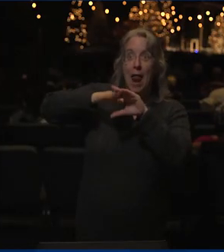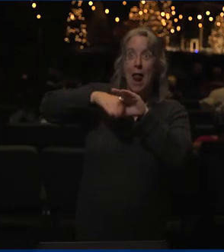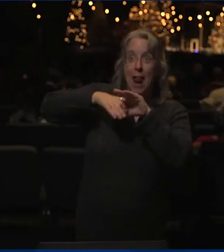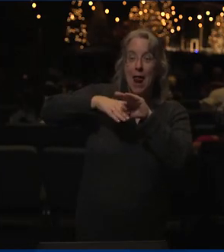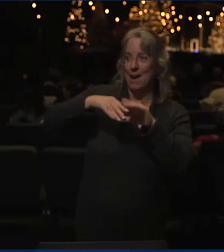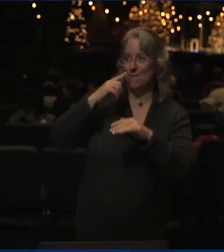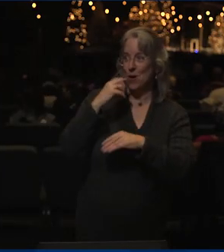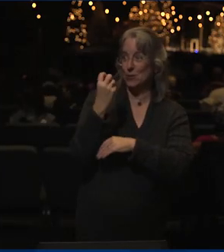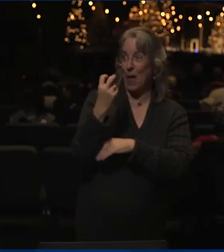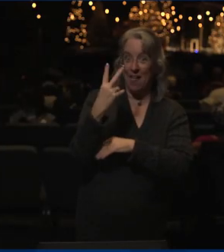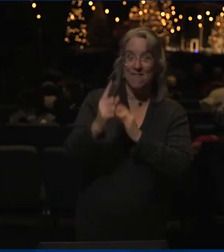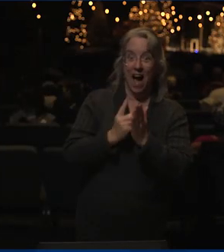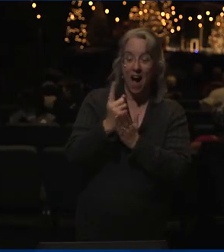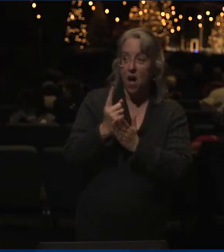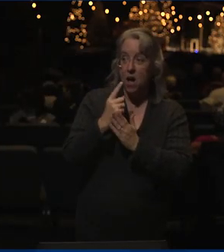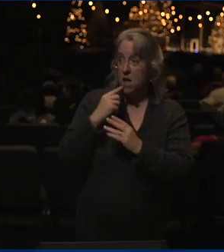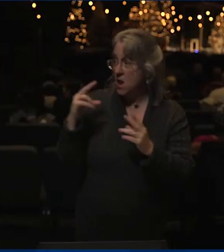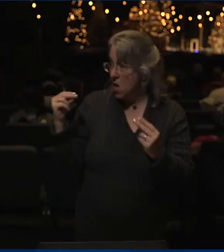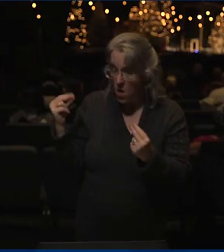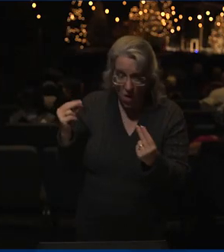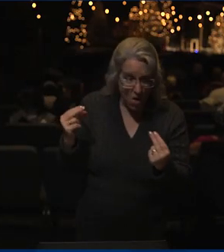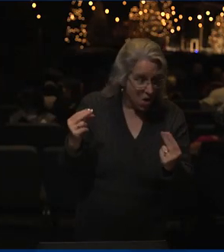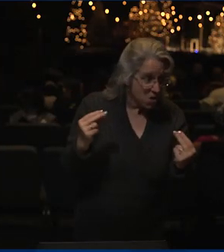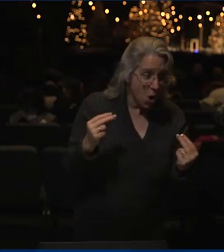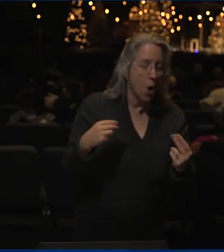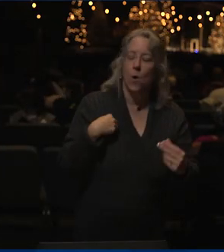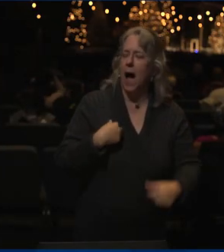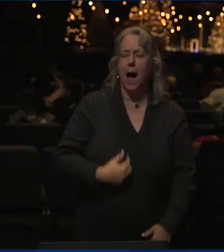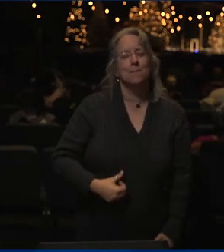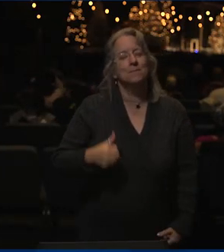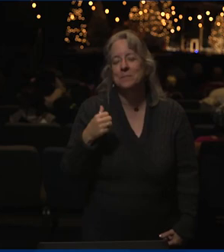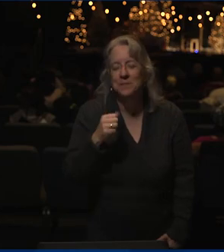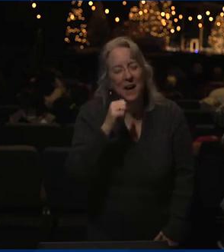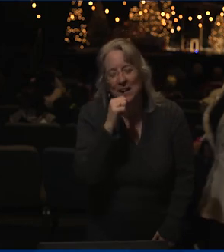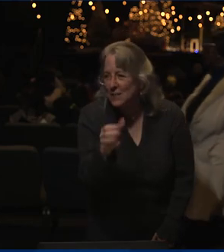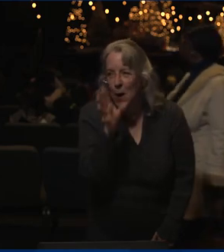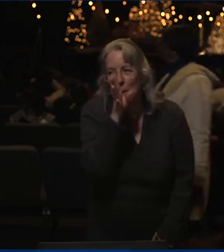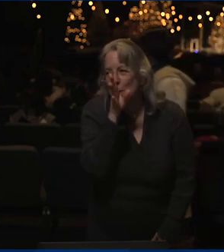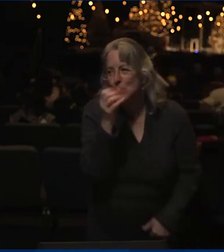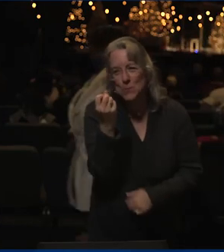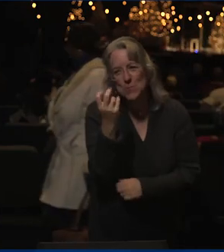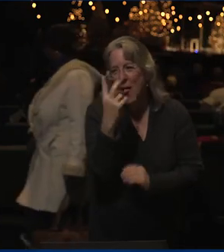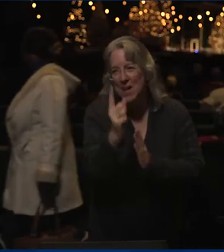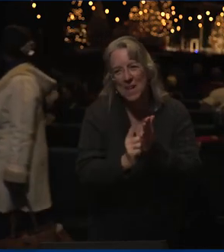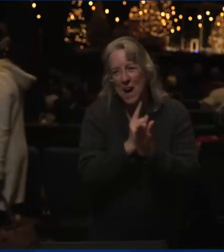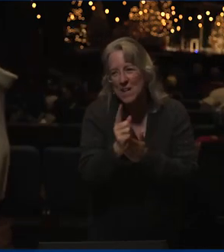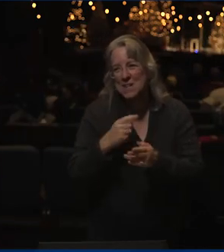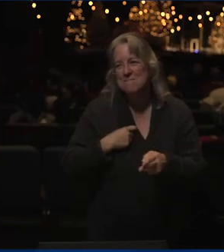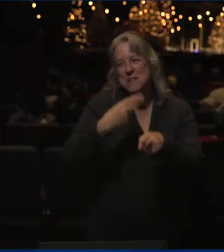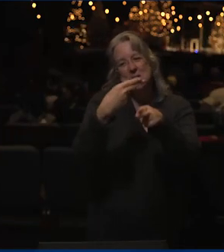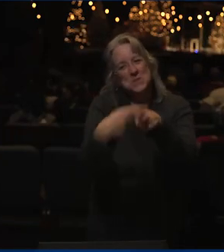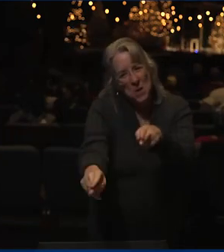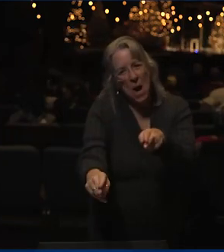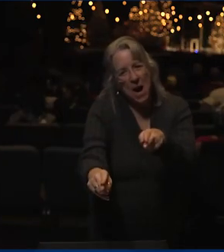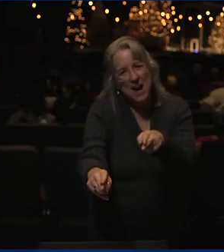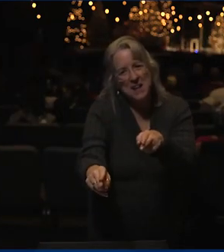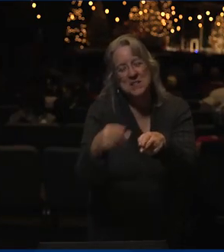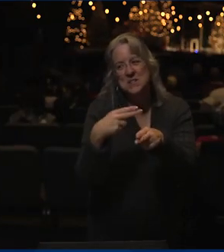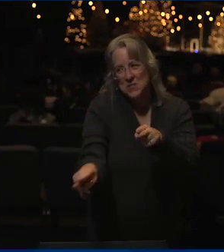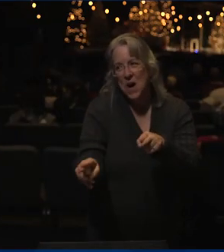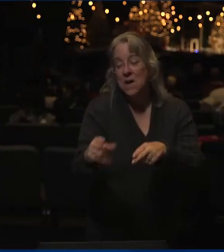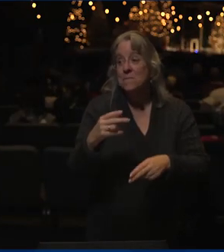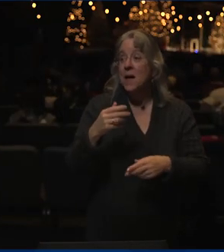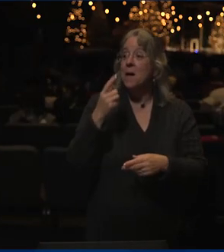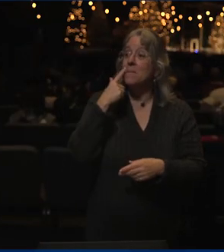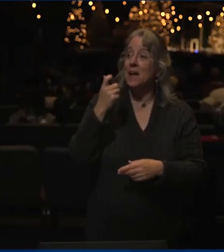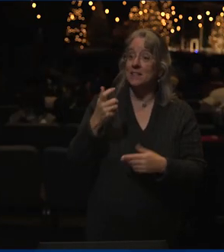No, all right, no, I will not talk for 12 hours. I will talk for just a very little bit of time because after that, we have some really